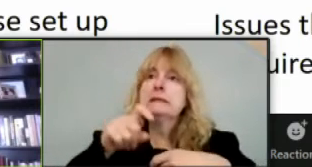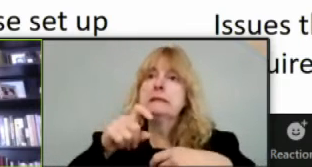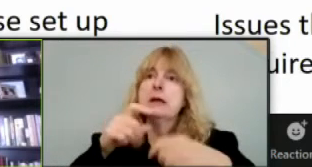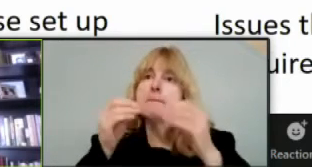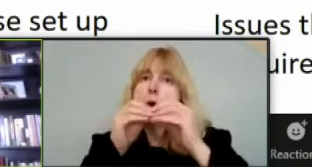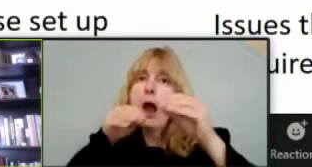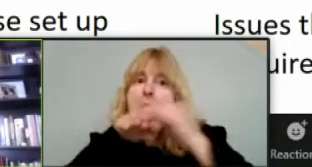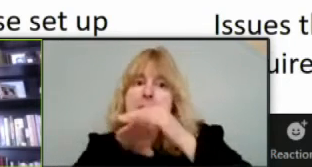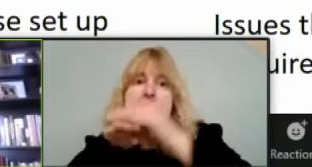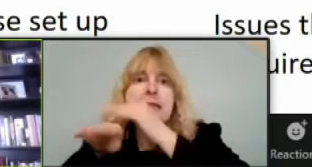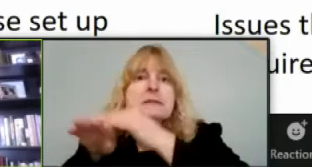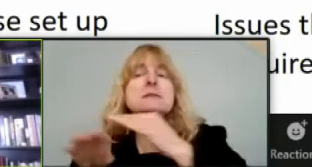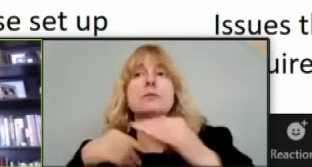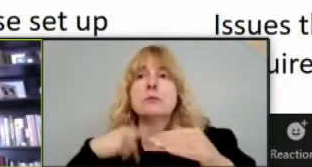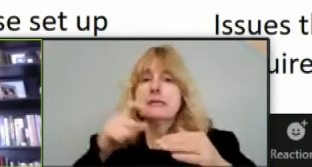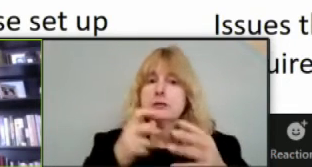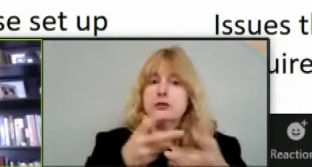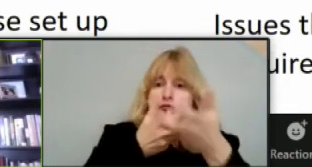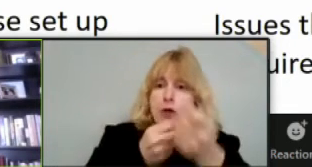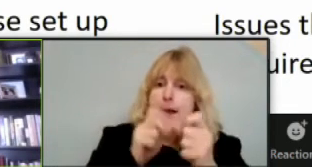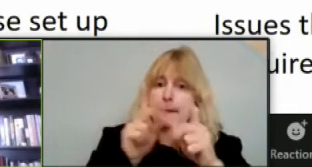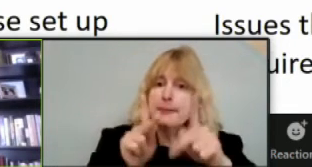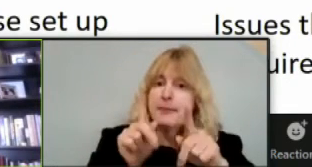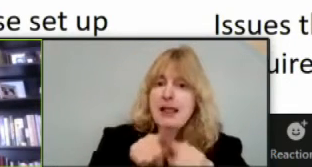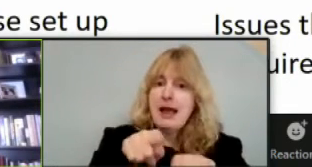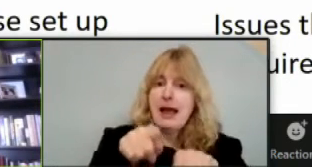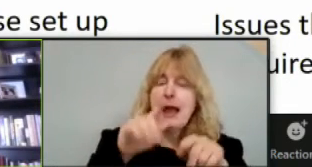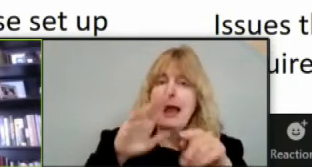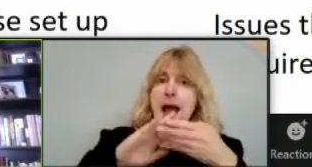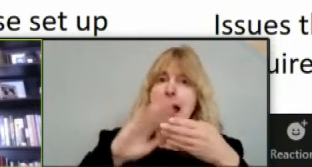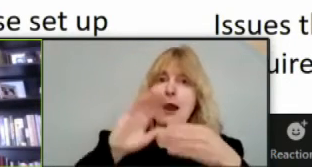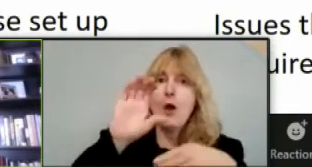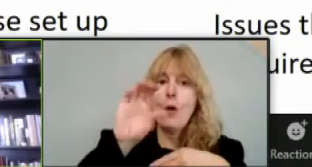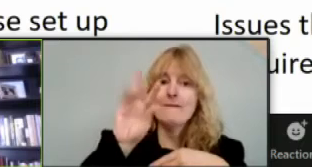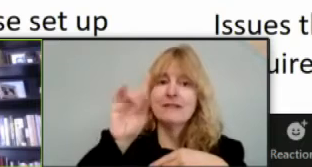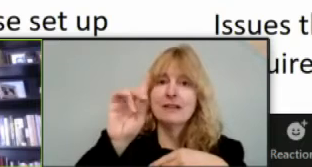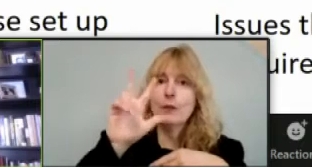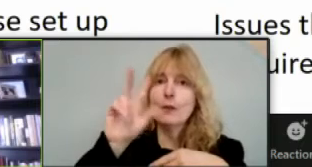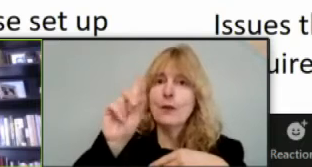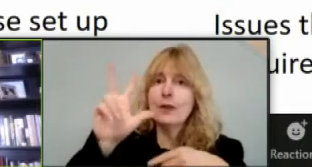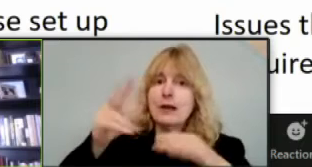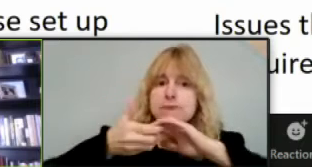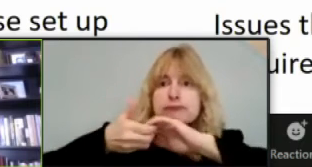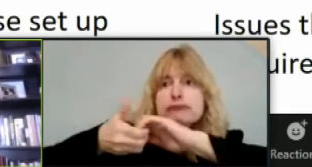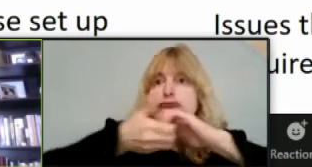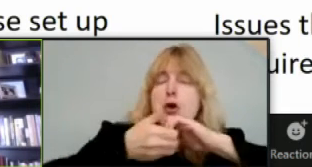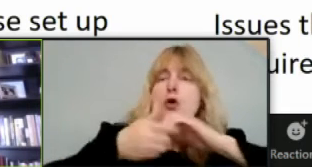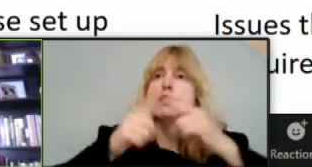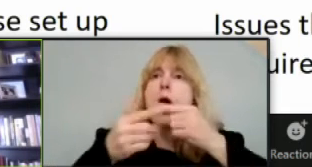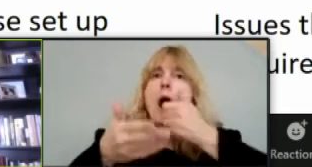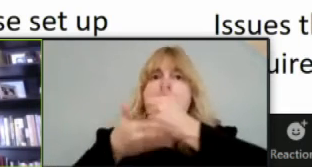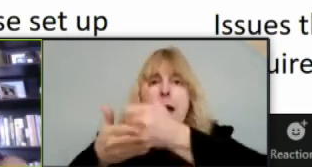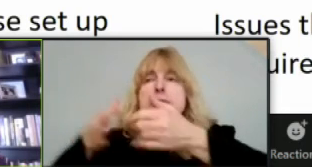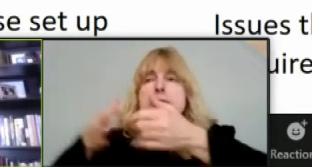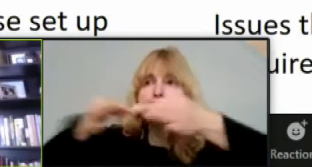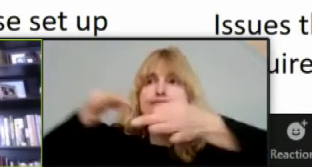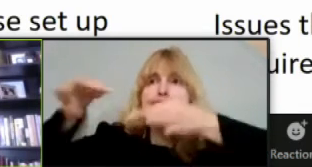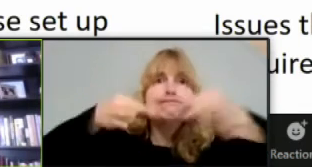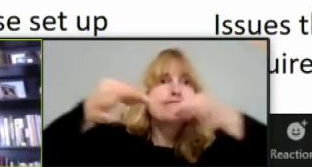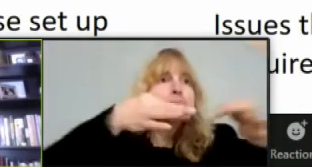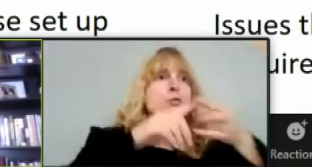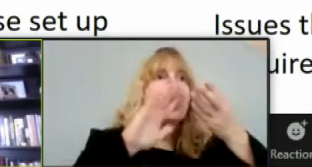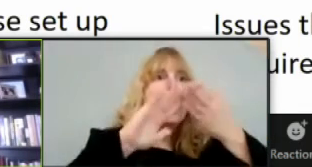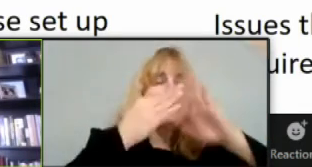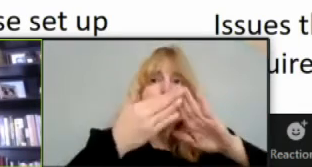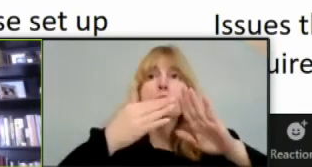you have on 313 to help the community engage. And these are all necessary to build trust so that together